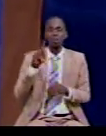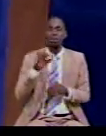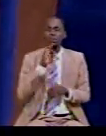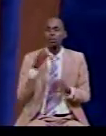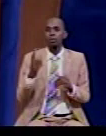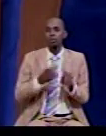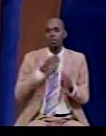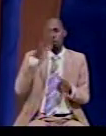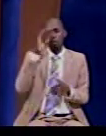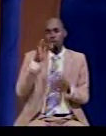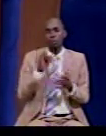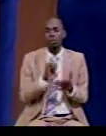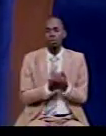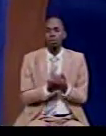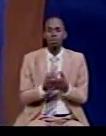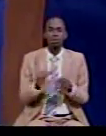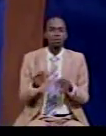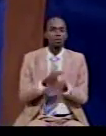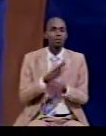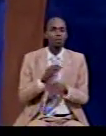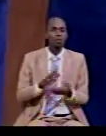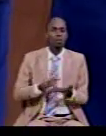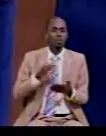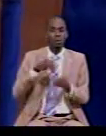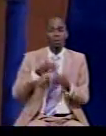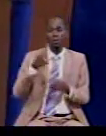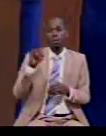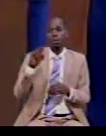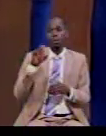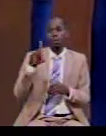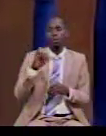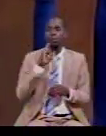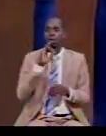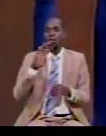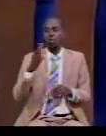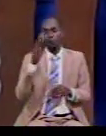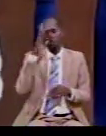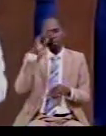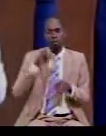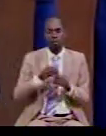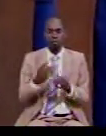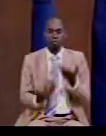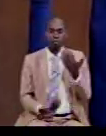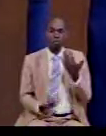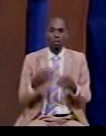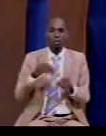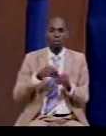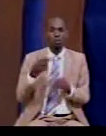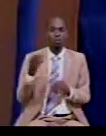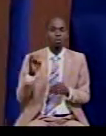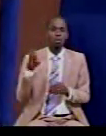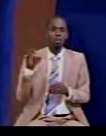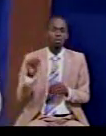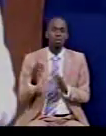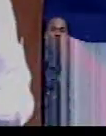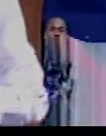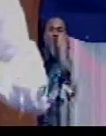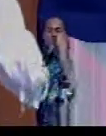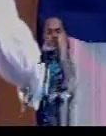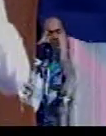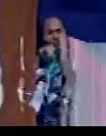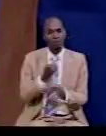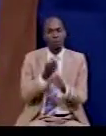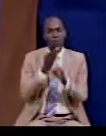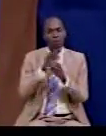in the fiery furnace. In Hosea, Jesus is the faithful husband. In Joel, he's the outpourer of the Holy Spirit. And in Amos,